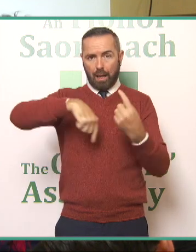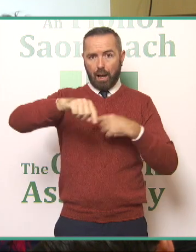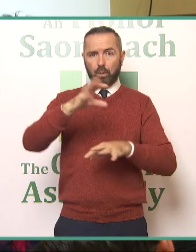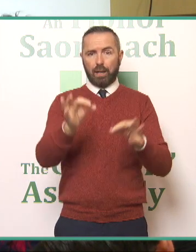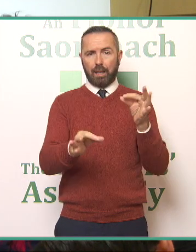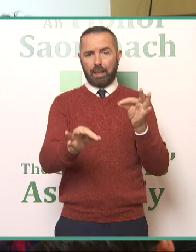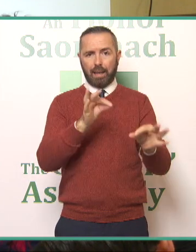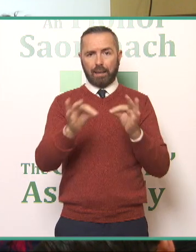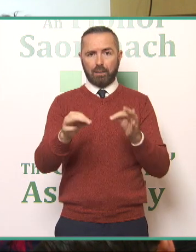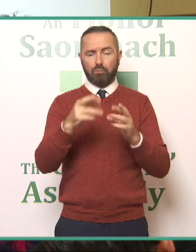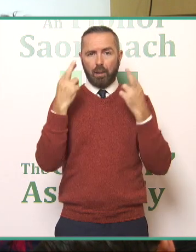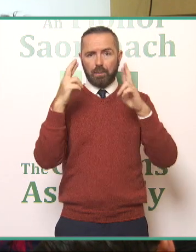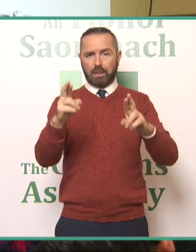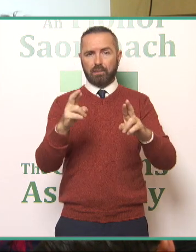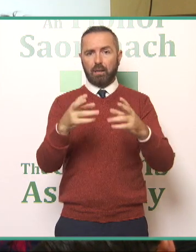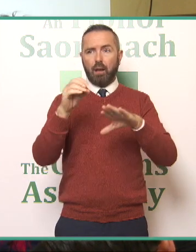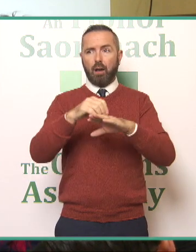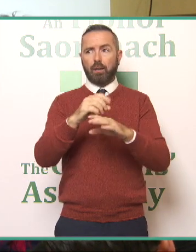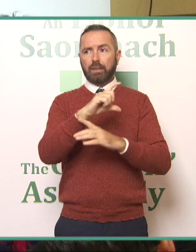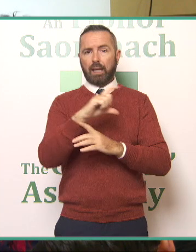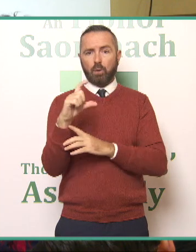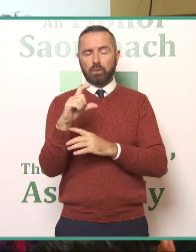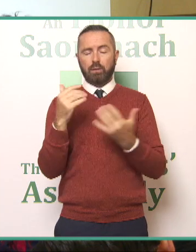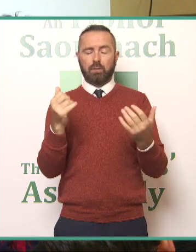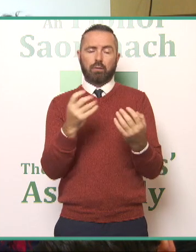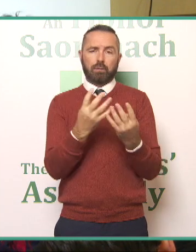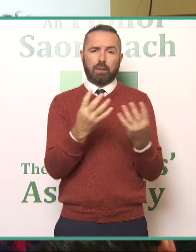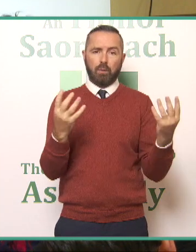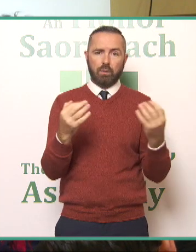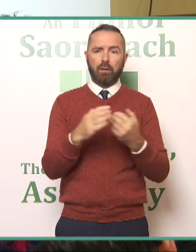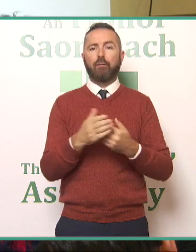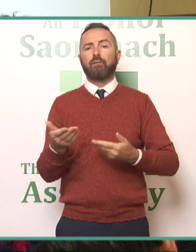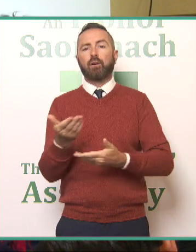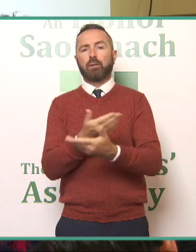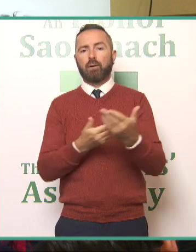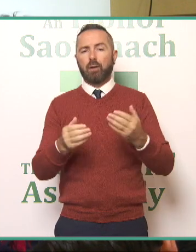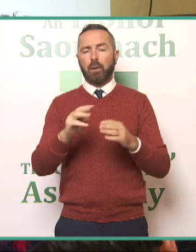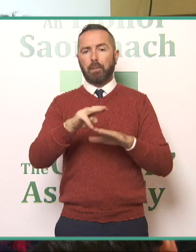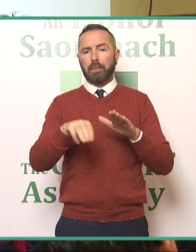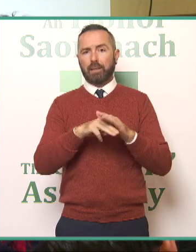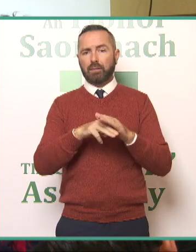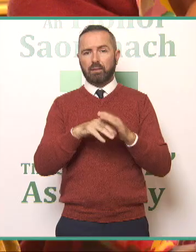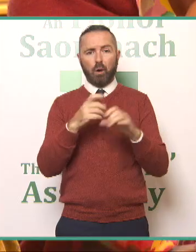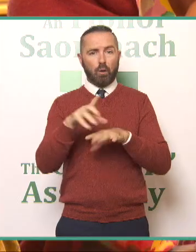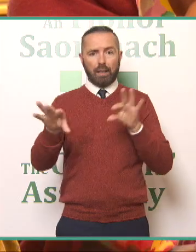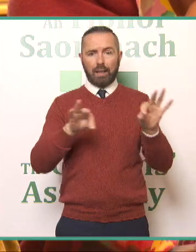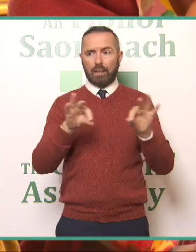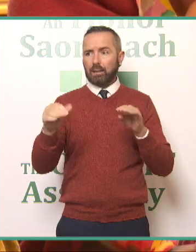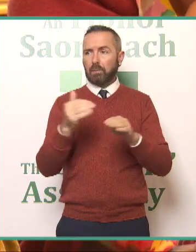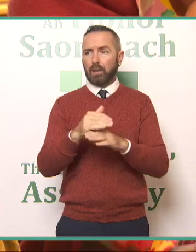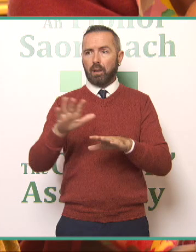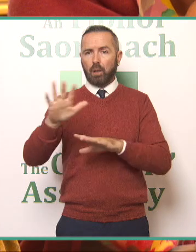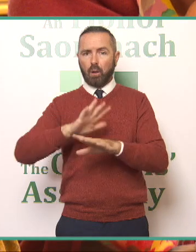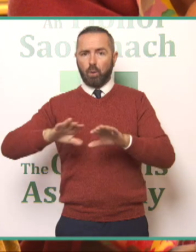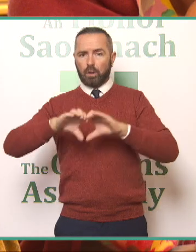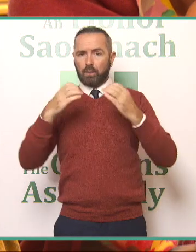Council of Ministers, and also voting rights by the European Parliament that are elected by the local communities all around the EU as